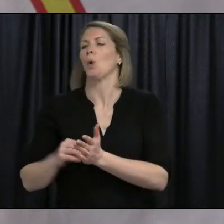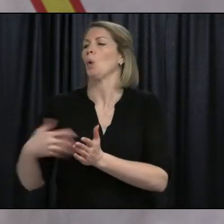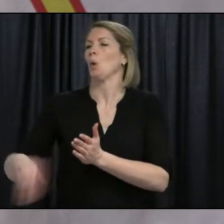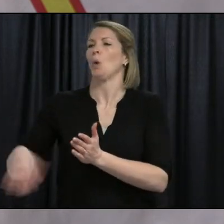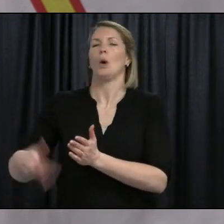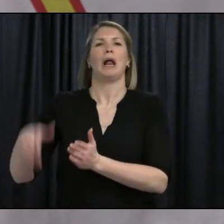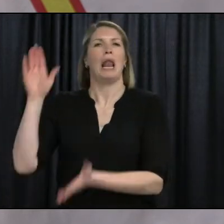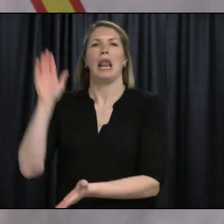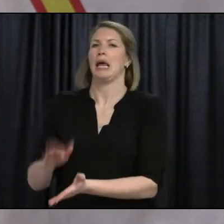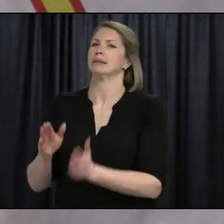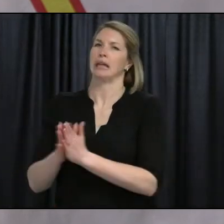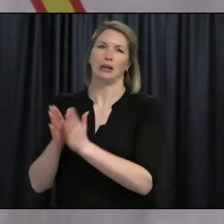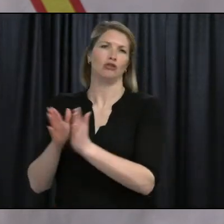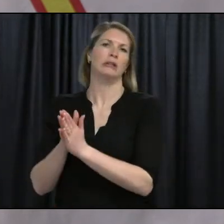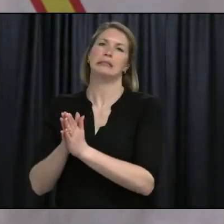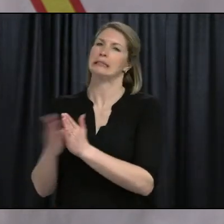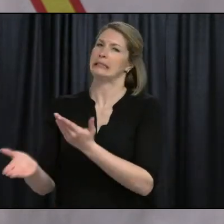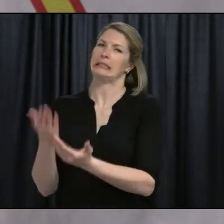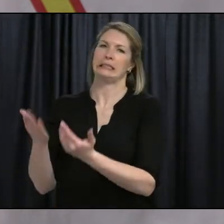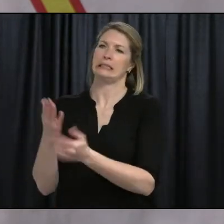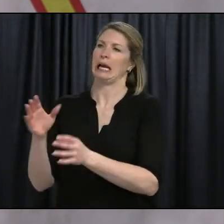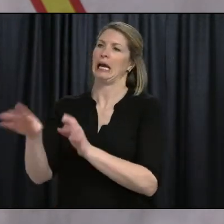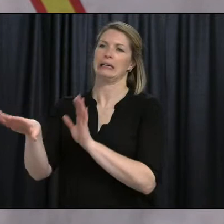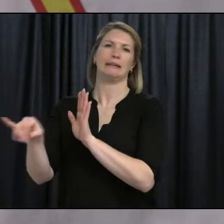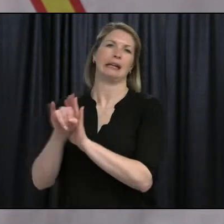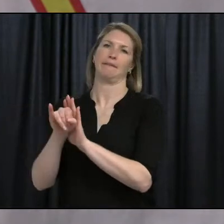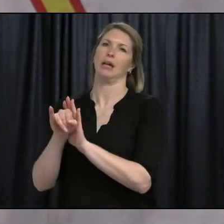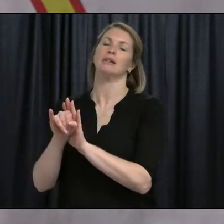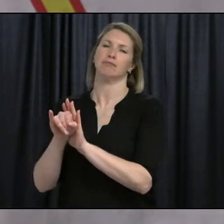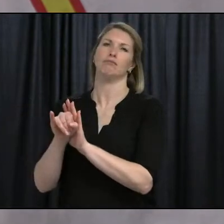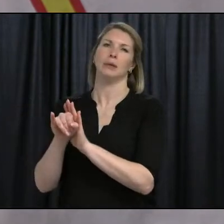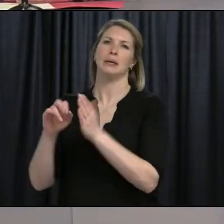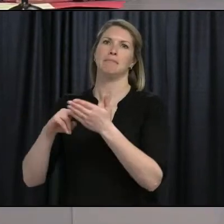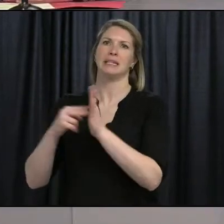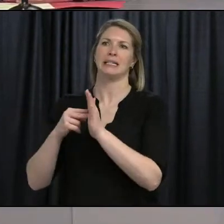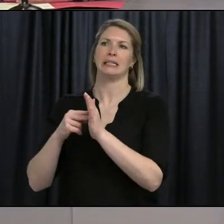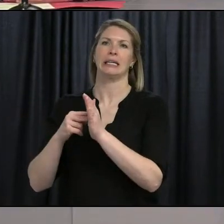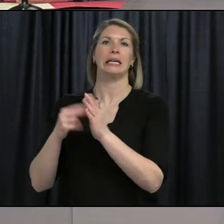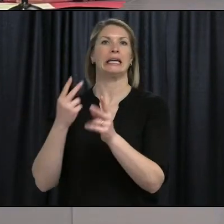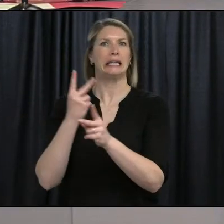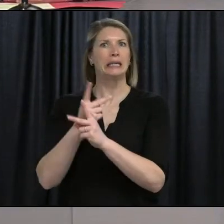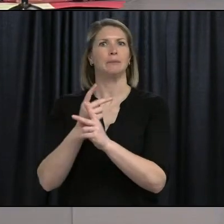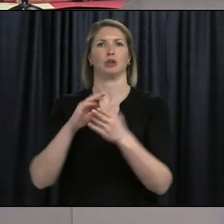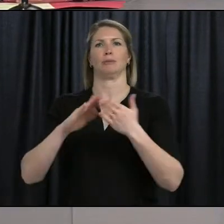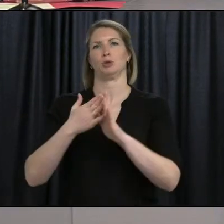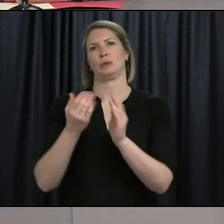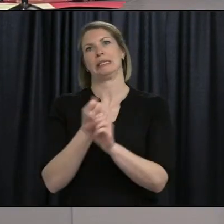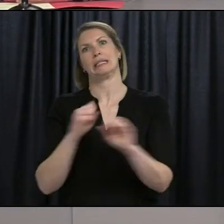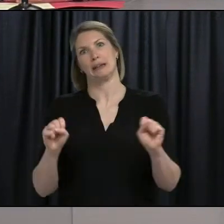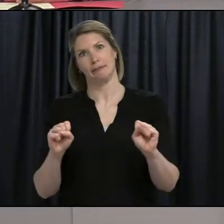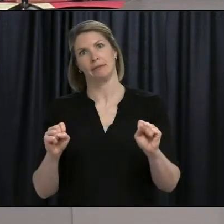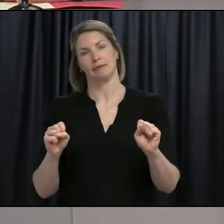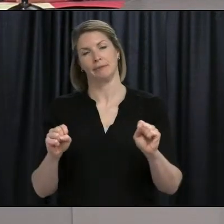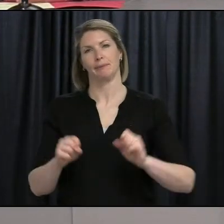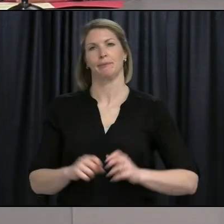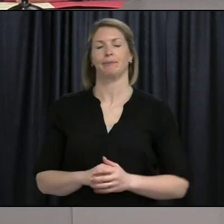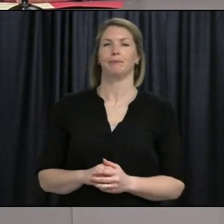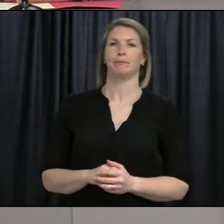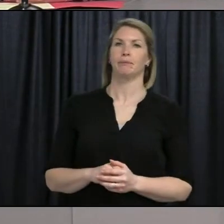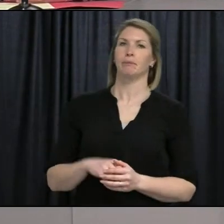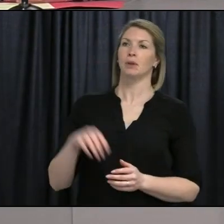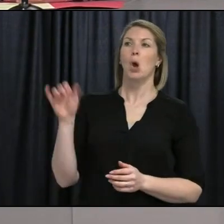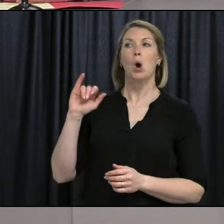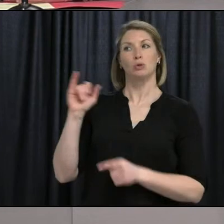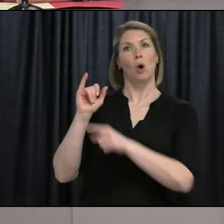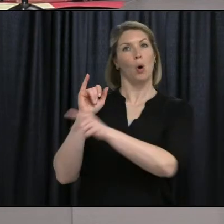significantly of spread into the community. You can't forget that you can only avail of that if you're not coming from an outbreak